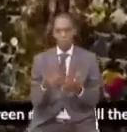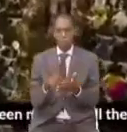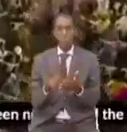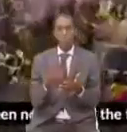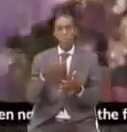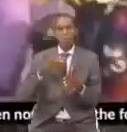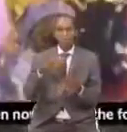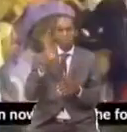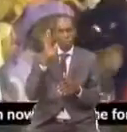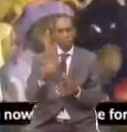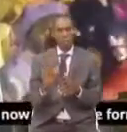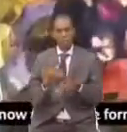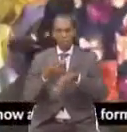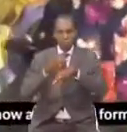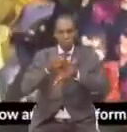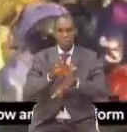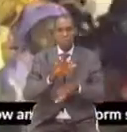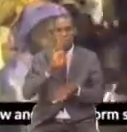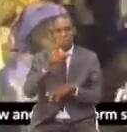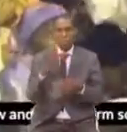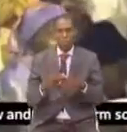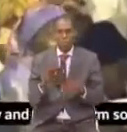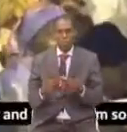write their names in capital letter.